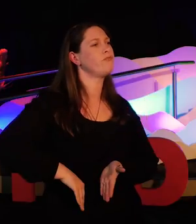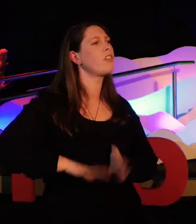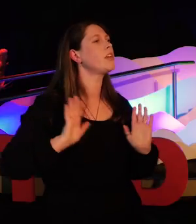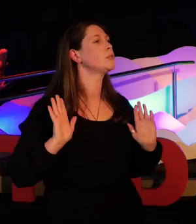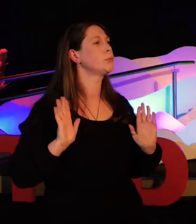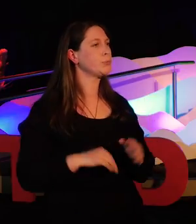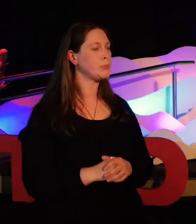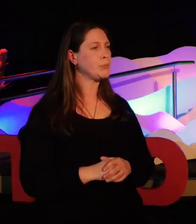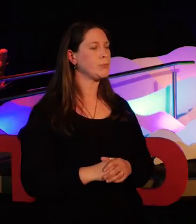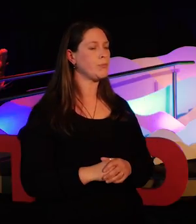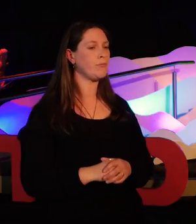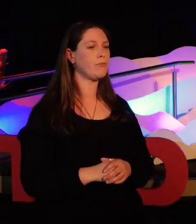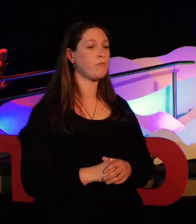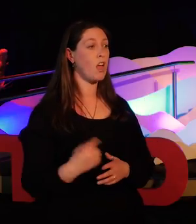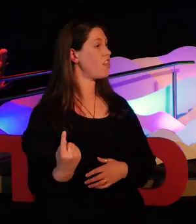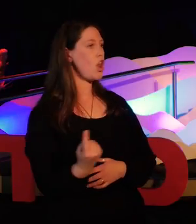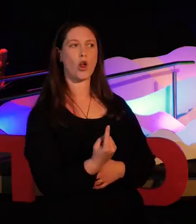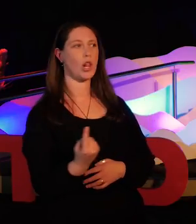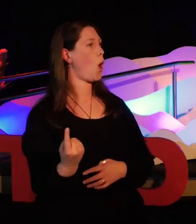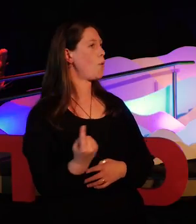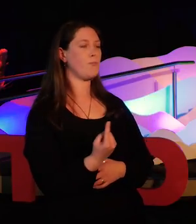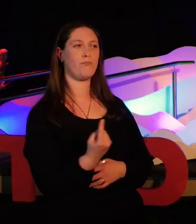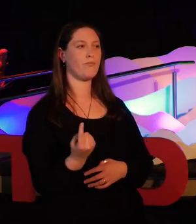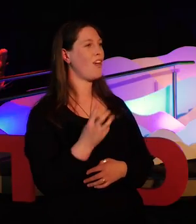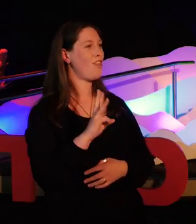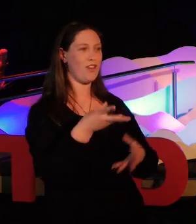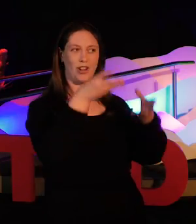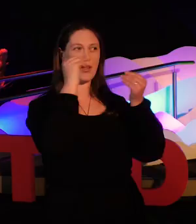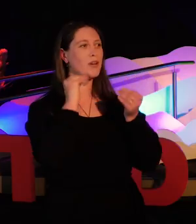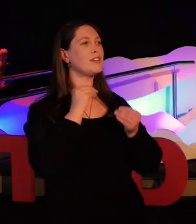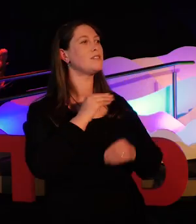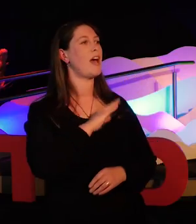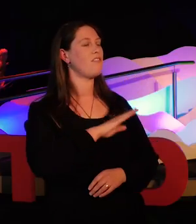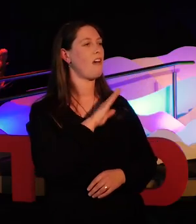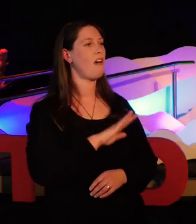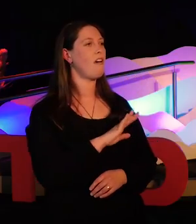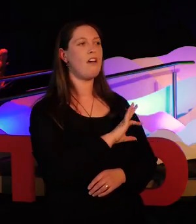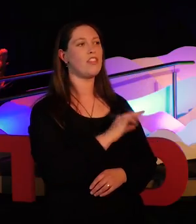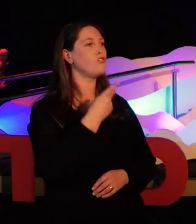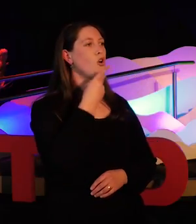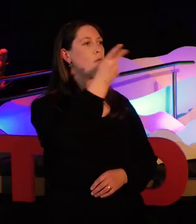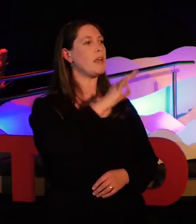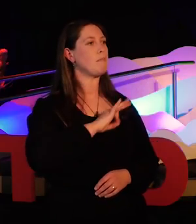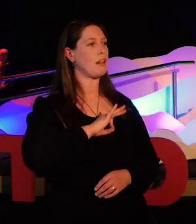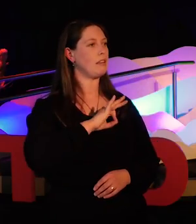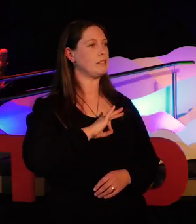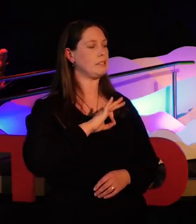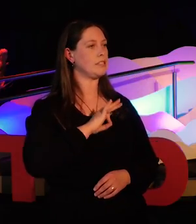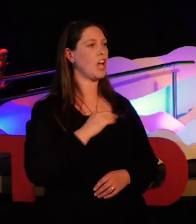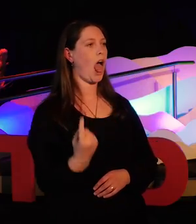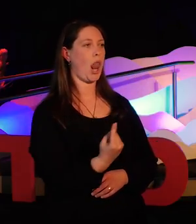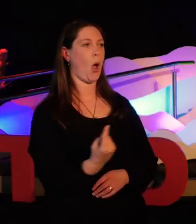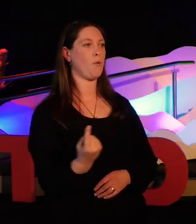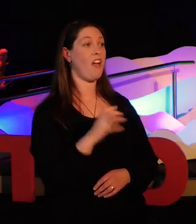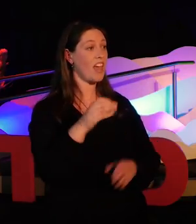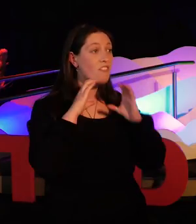They're not alone. A third learned behavior. There is no repeat medalist